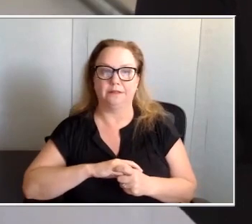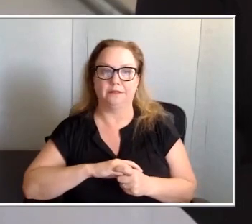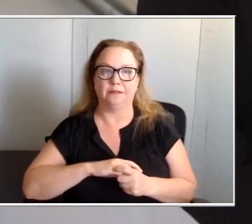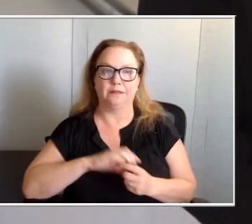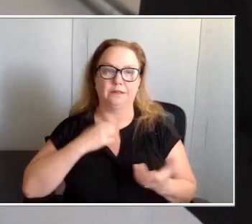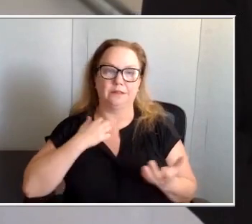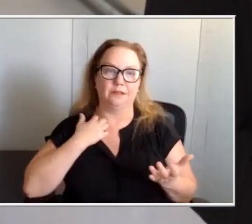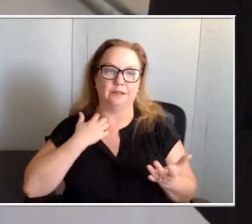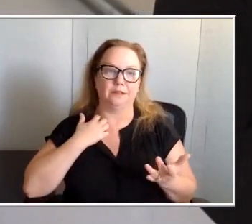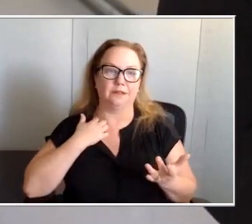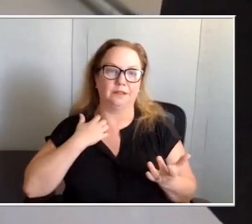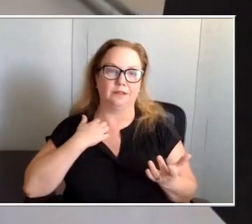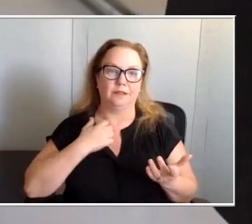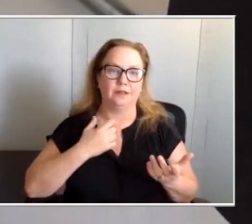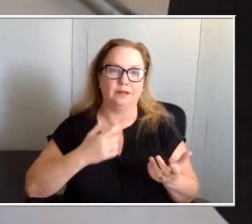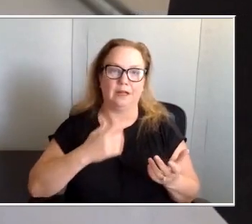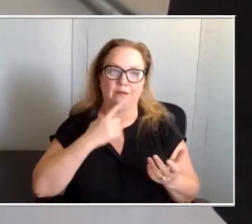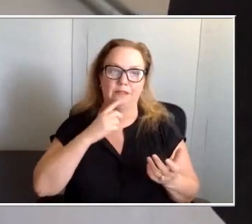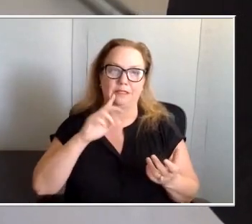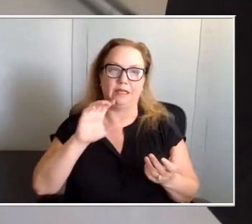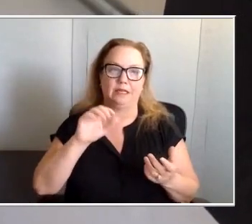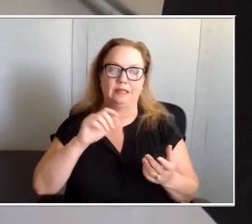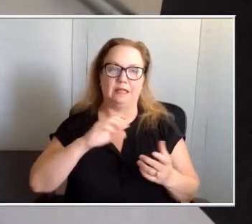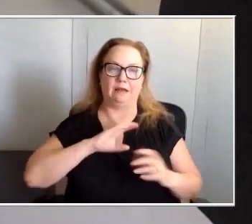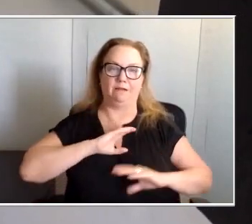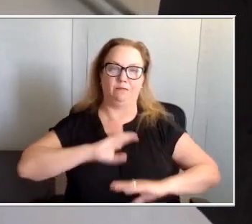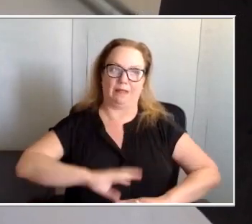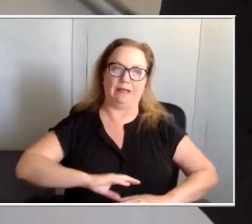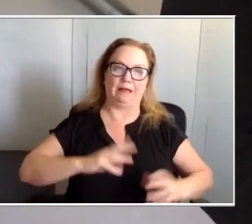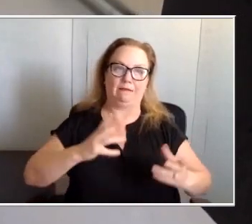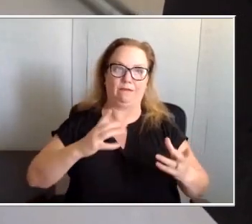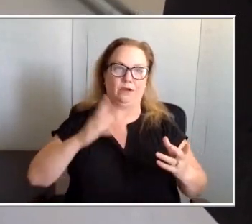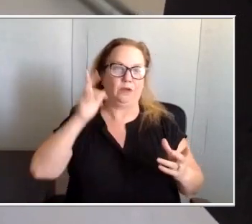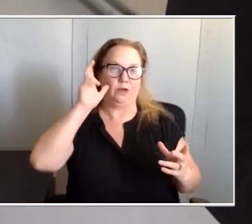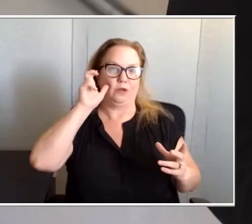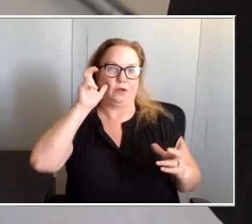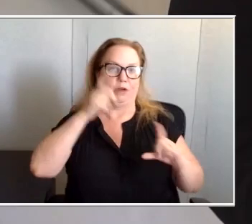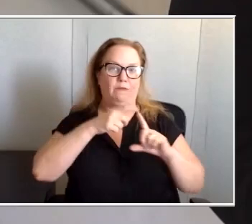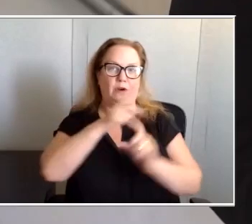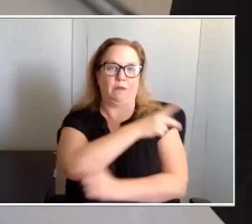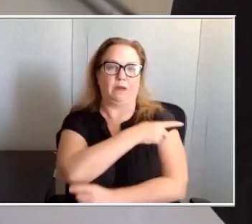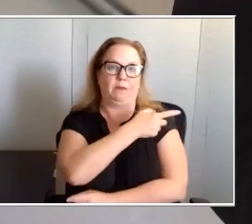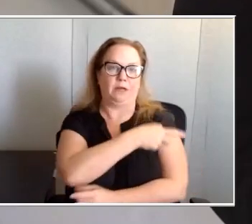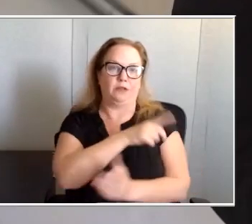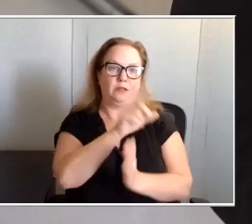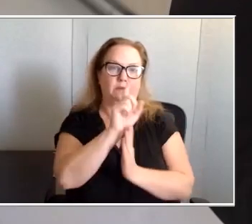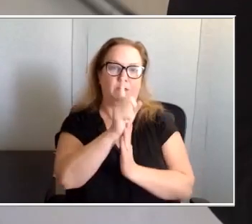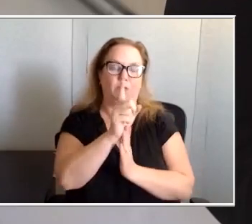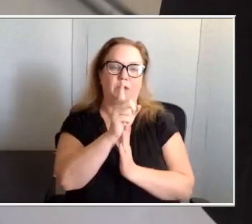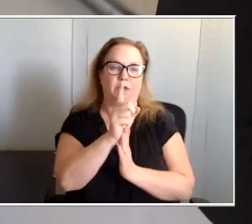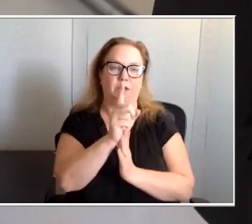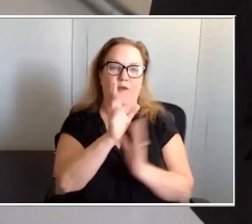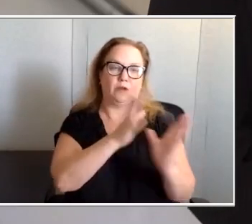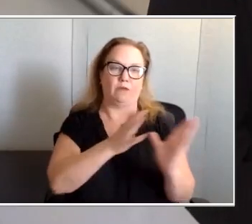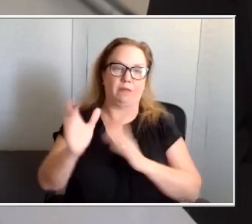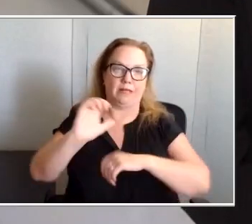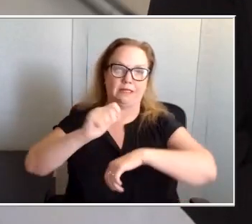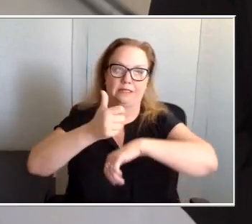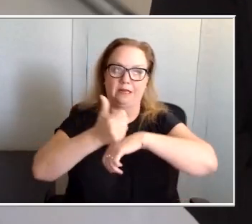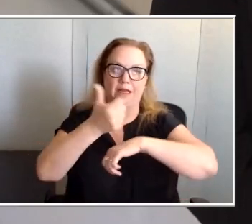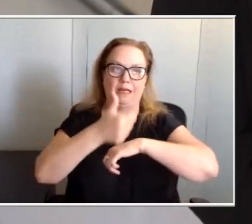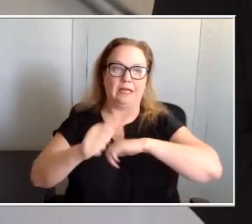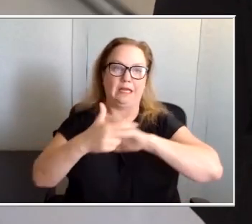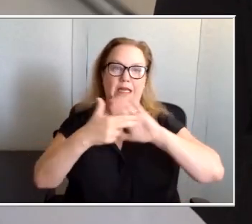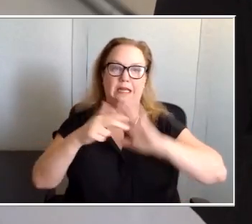I would say, along with Kathy, it's that relief that you hear from a patient the moment that you have a plan established. Any diagnosis is